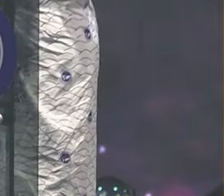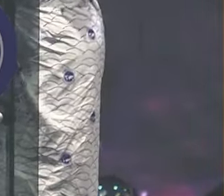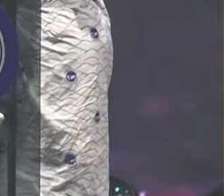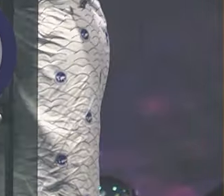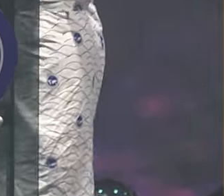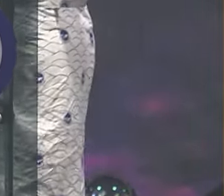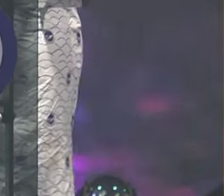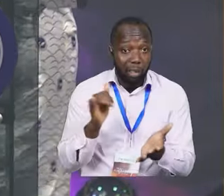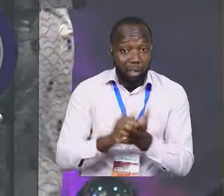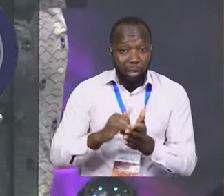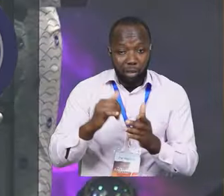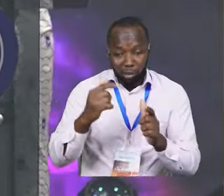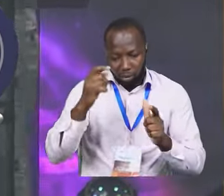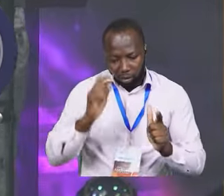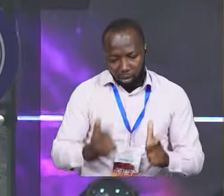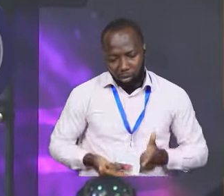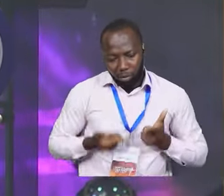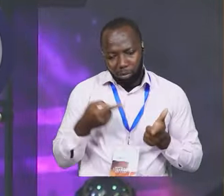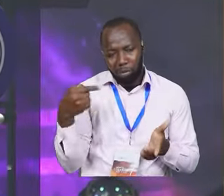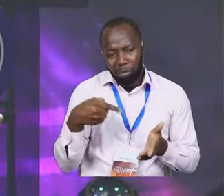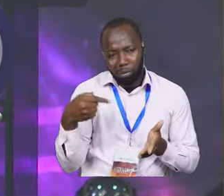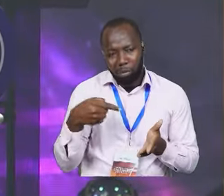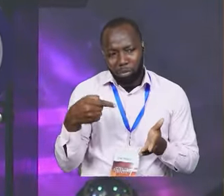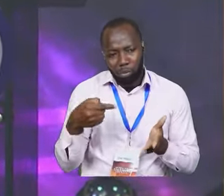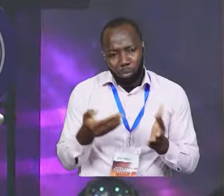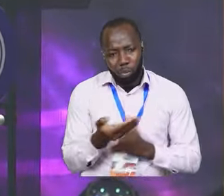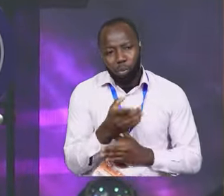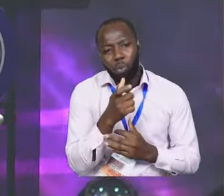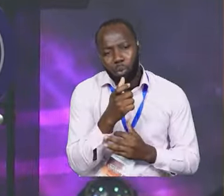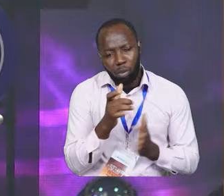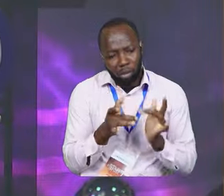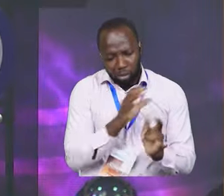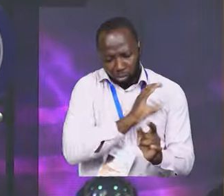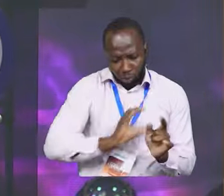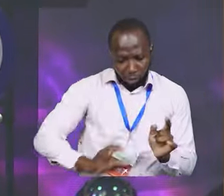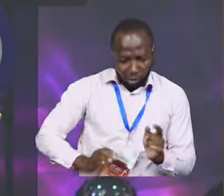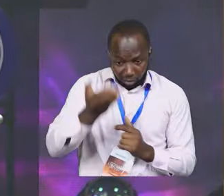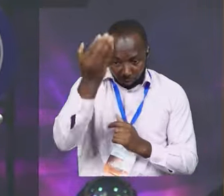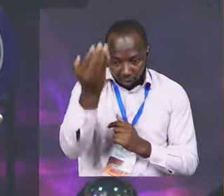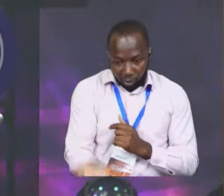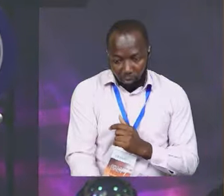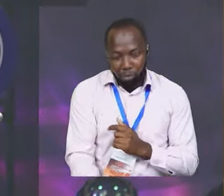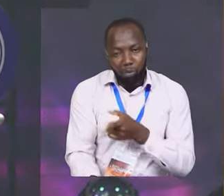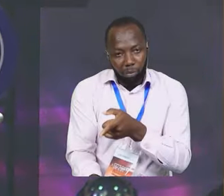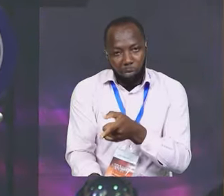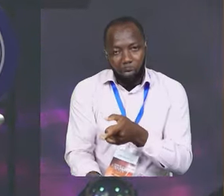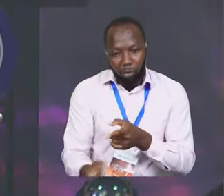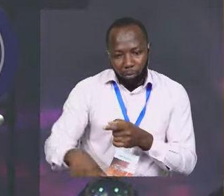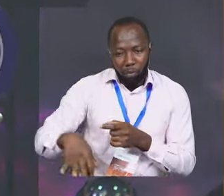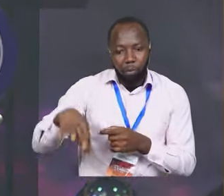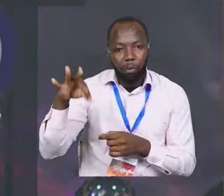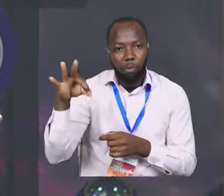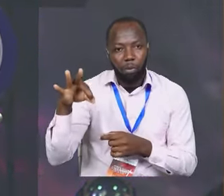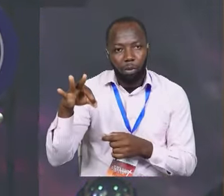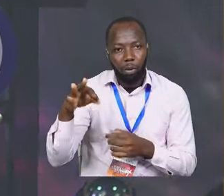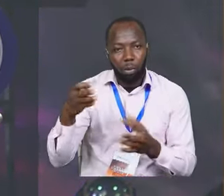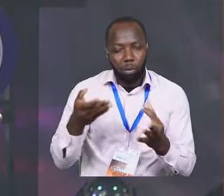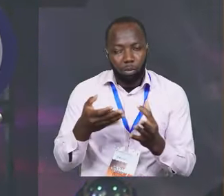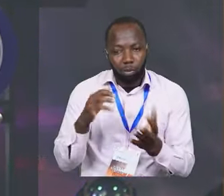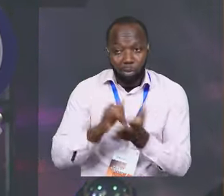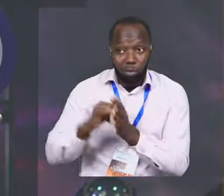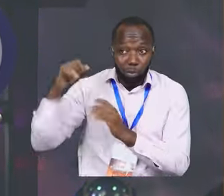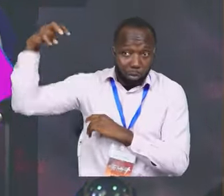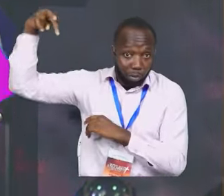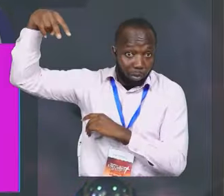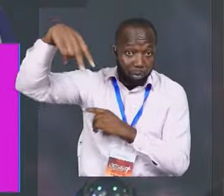life again. And that life, I want to talk about Jesus Christ. It's in Jesus Christ. The one who has